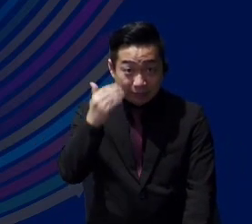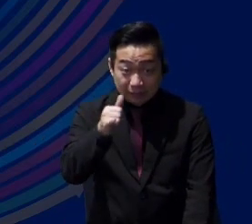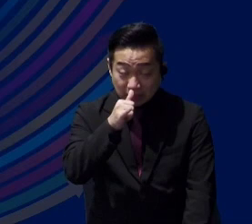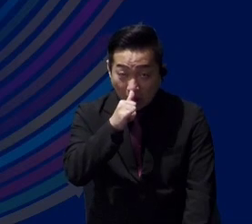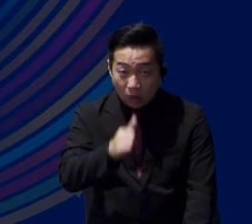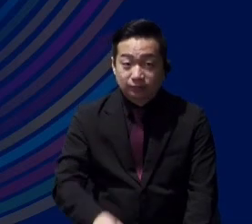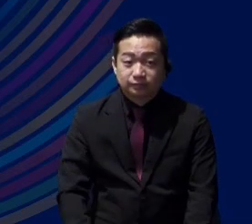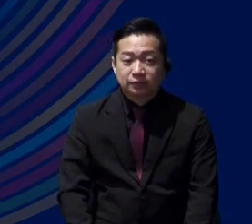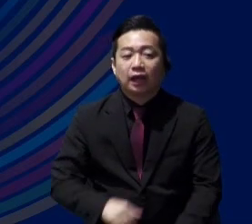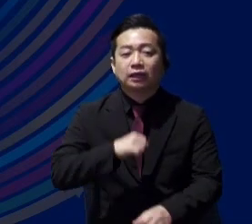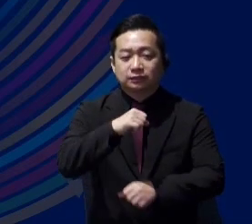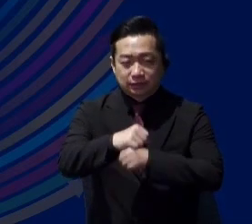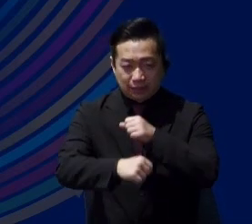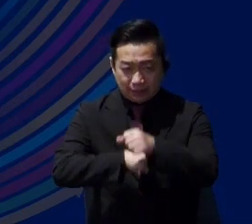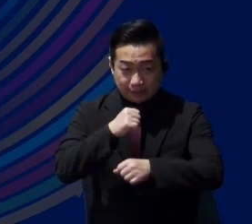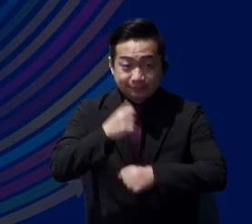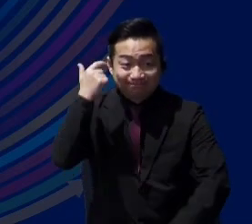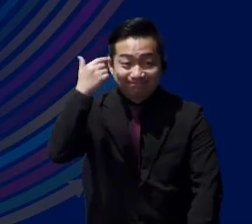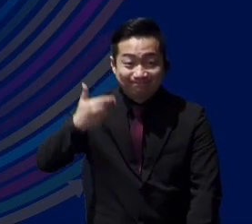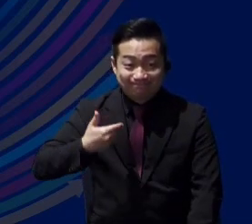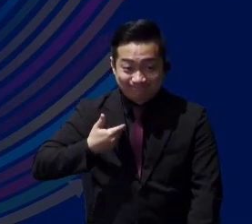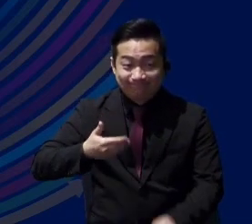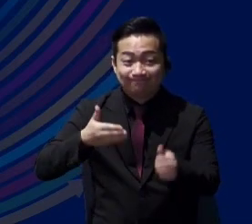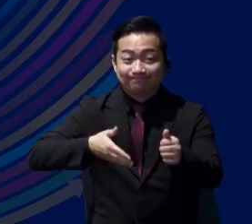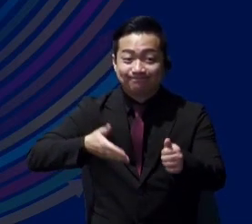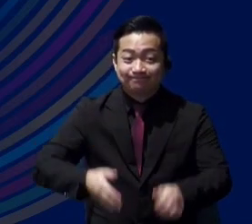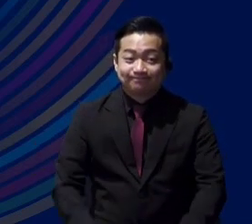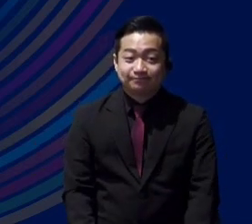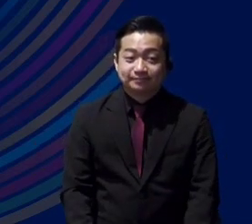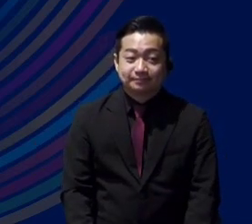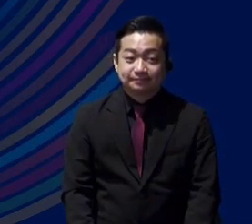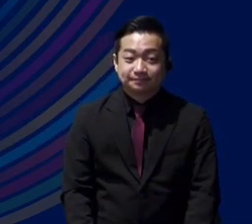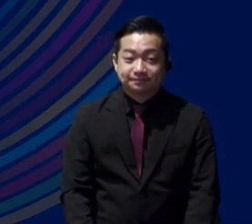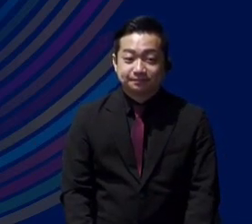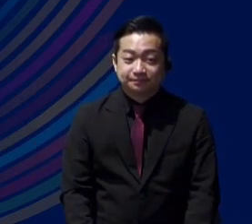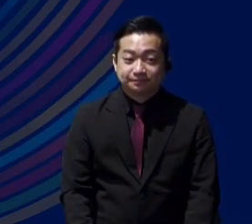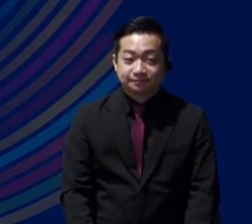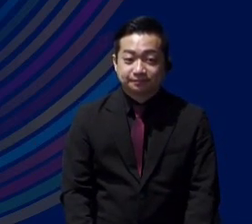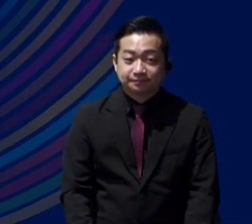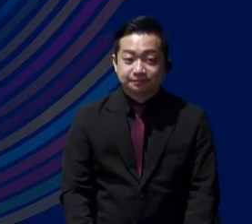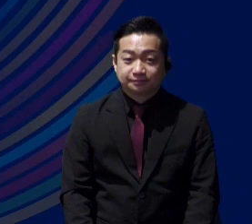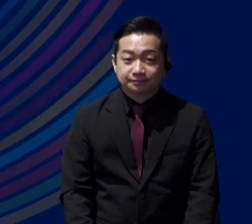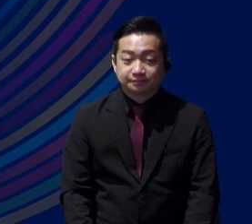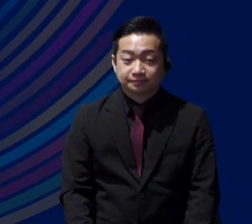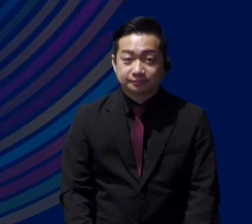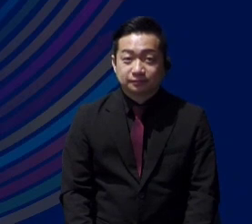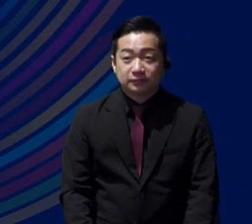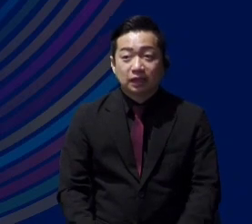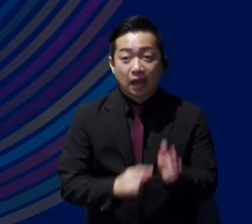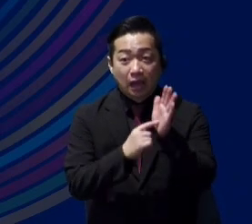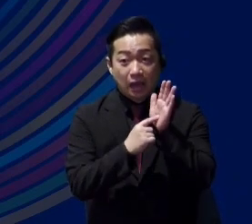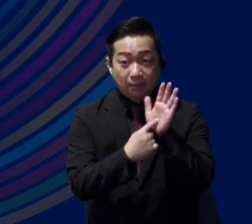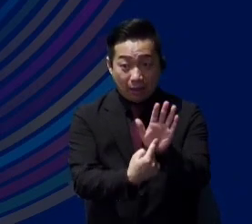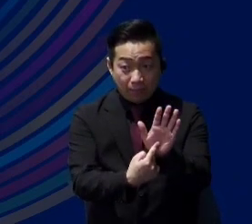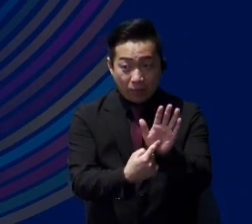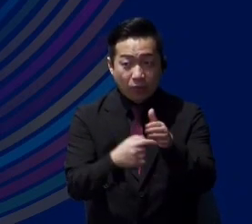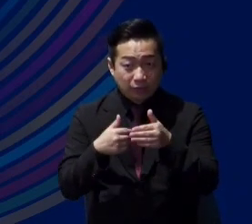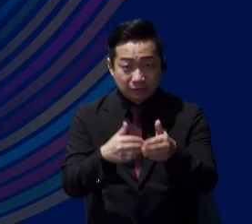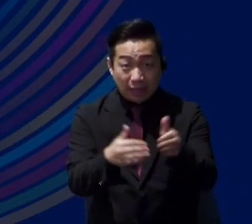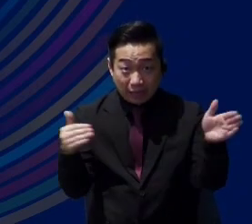ask your question. Otherwise, in the end, we can answer all the